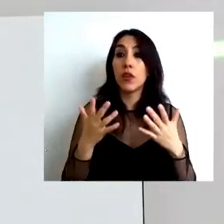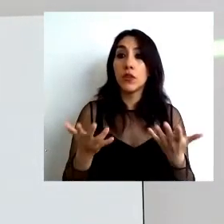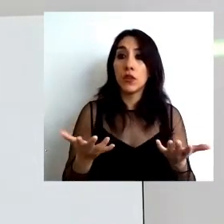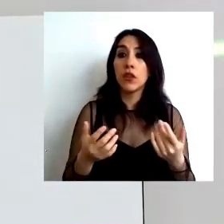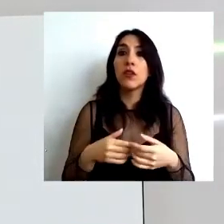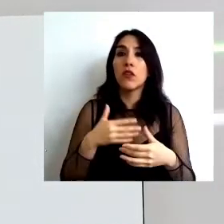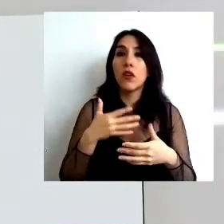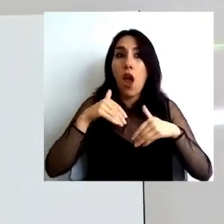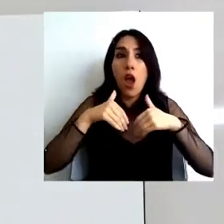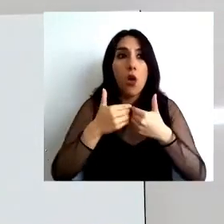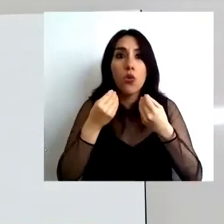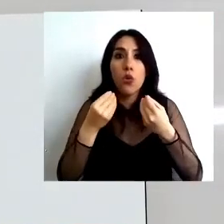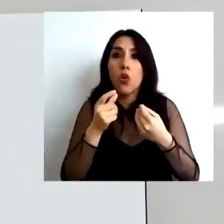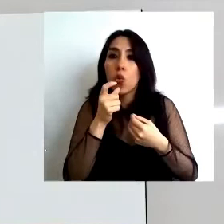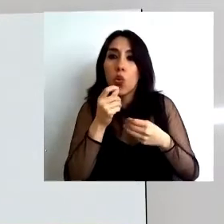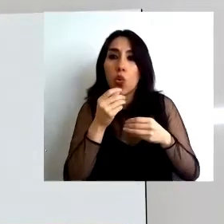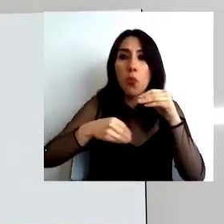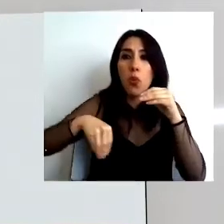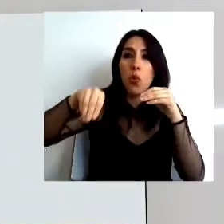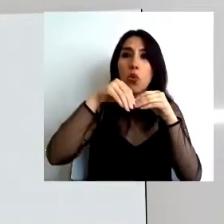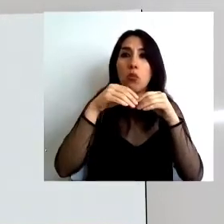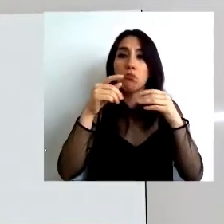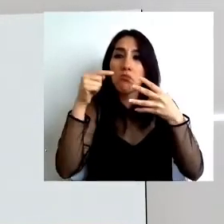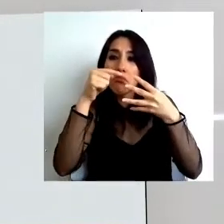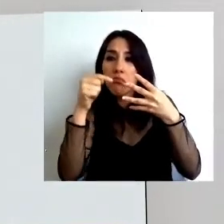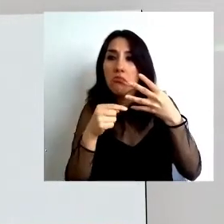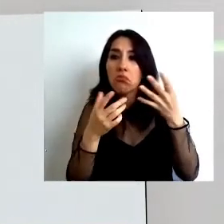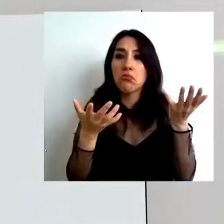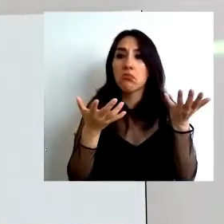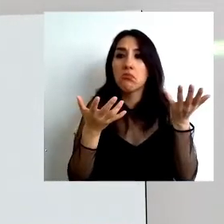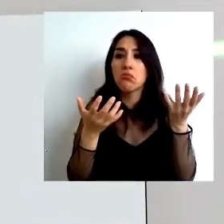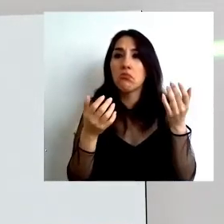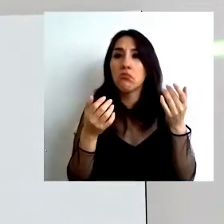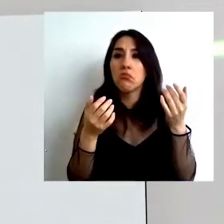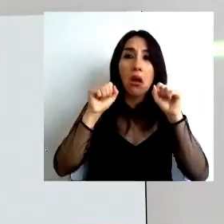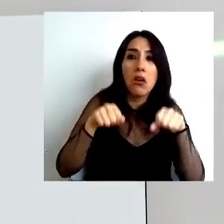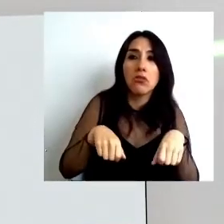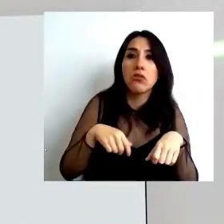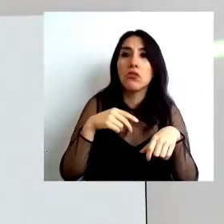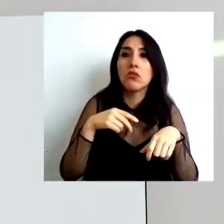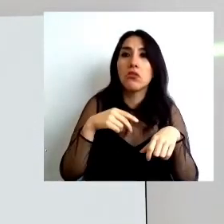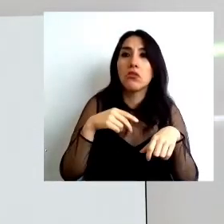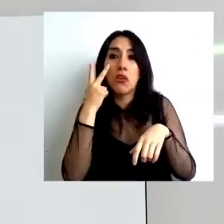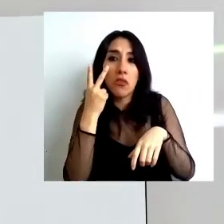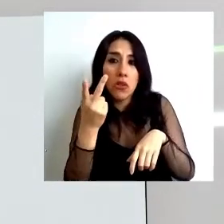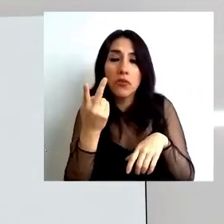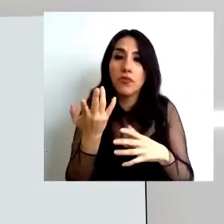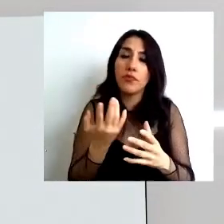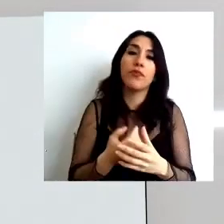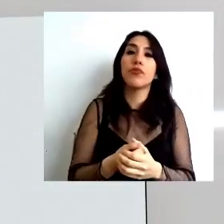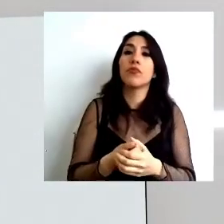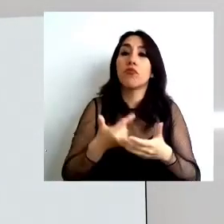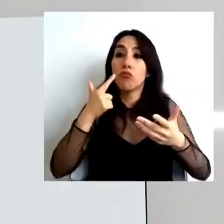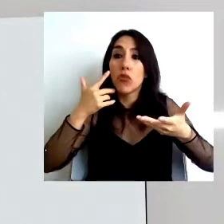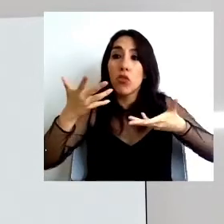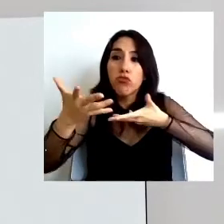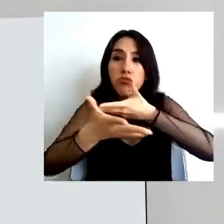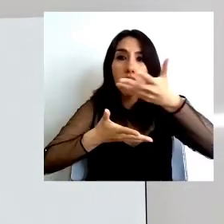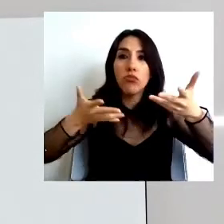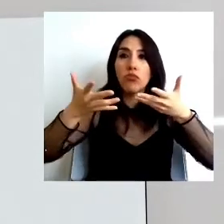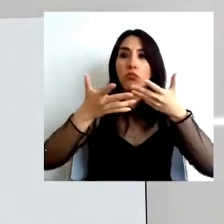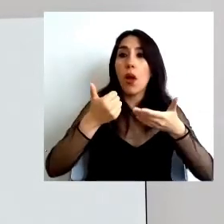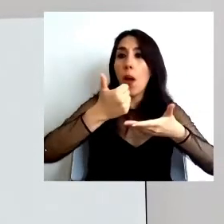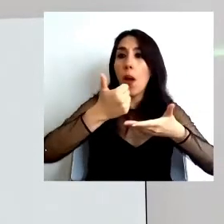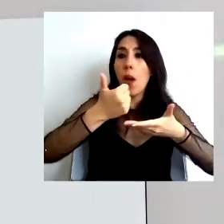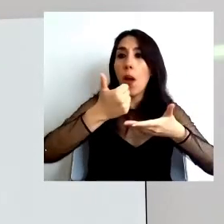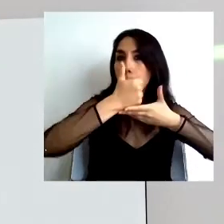new services, new partnerships. This is essential. Now, considering the size of